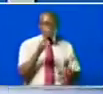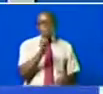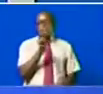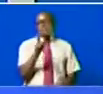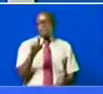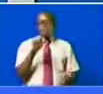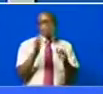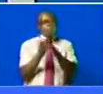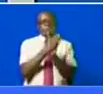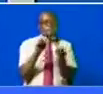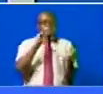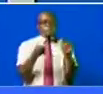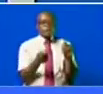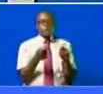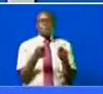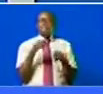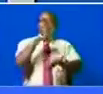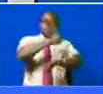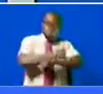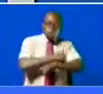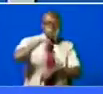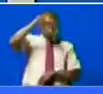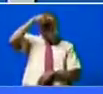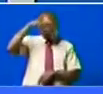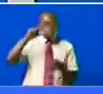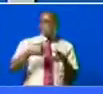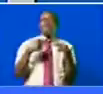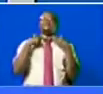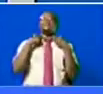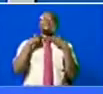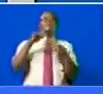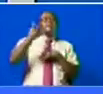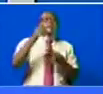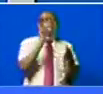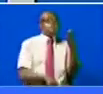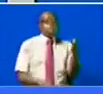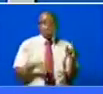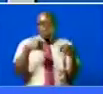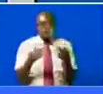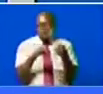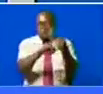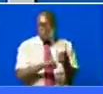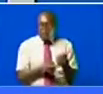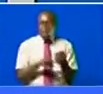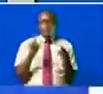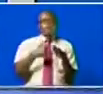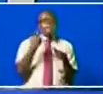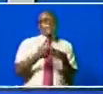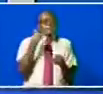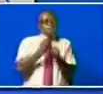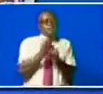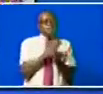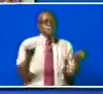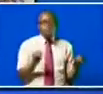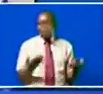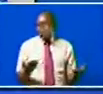script changes. Mm-hmm. You know, go to school, get a degree, you're stuck. Then what happens? Or maybe get married and still get no job. So yes. What